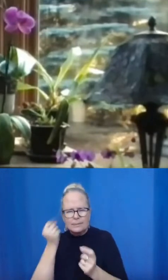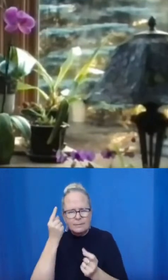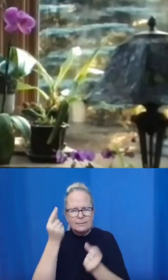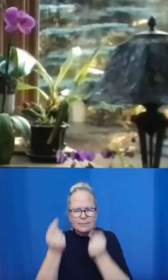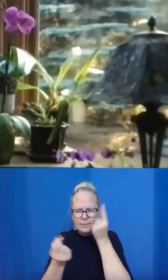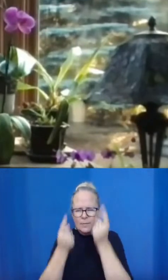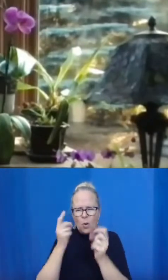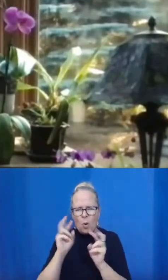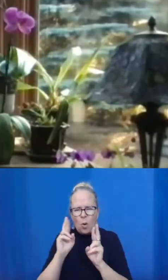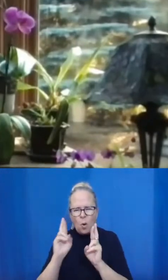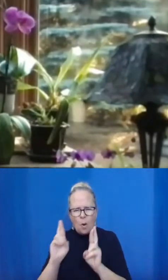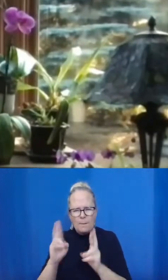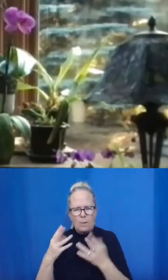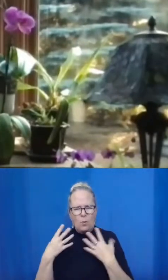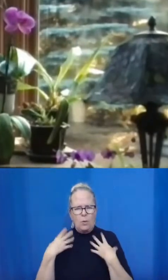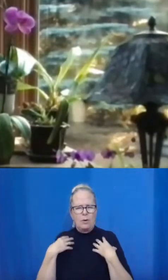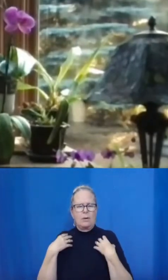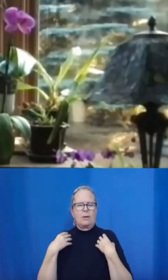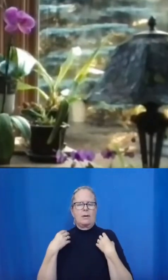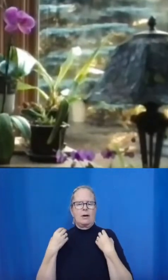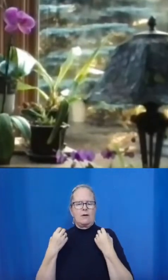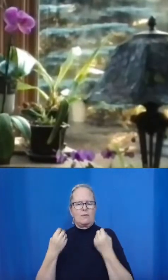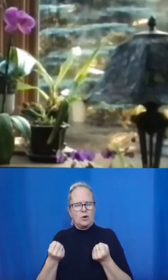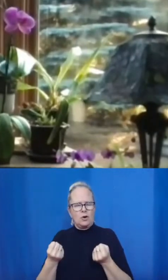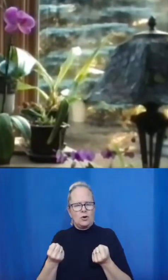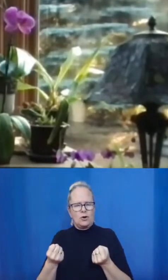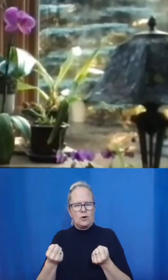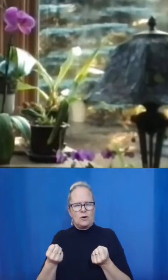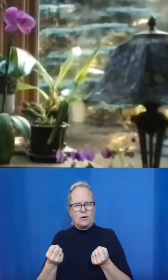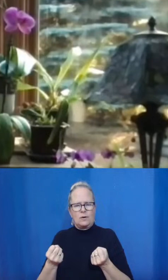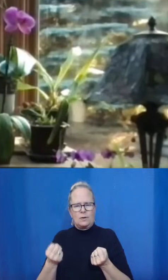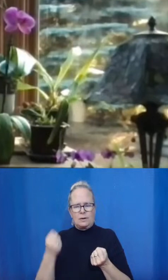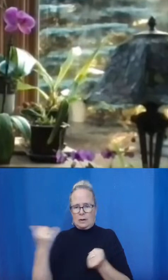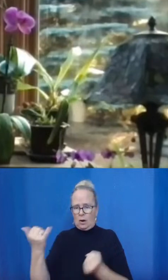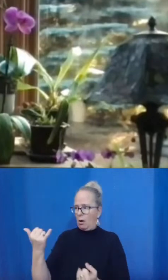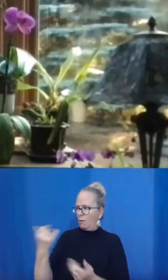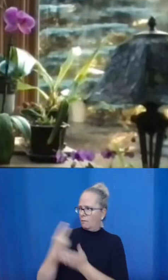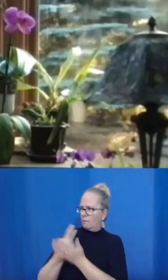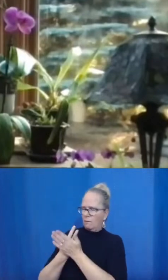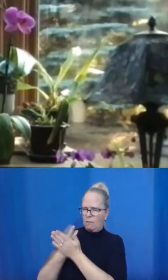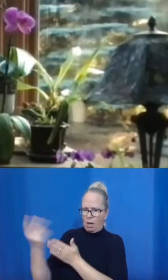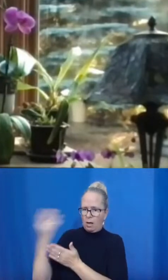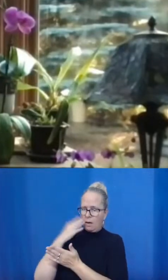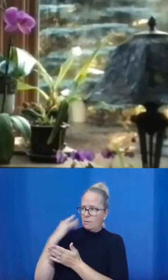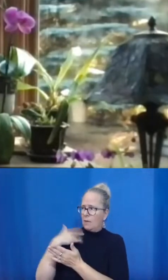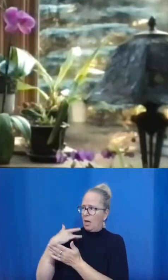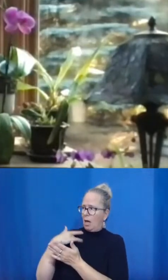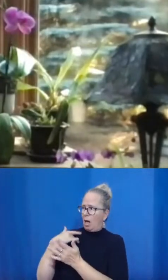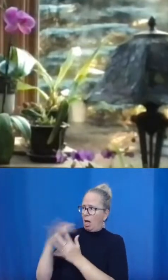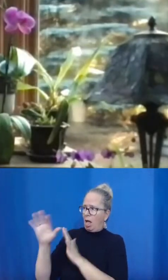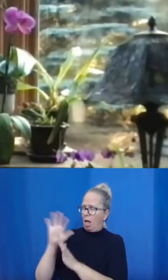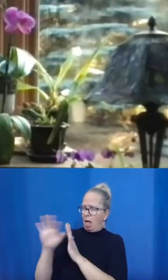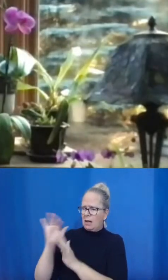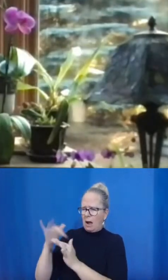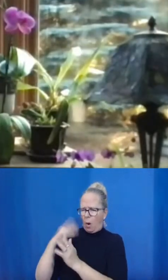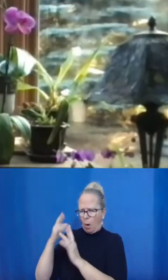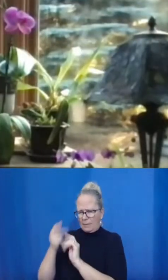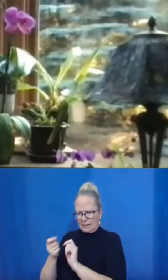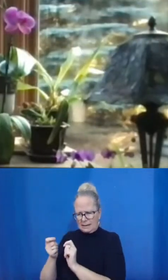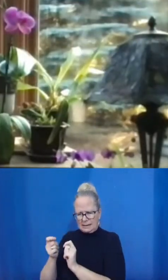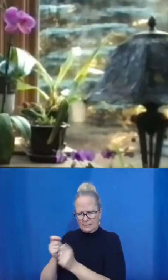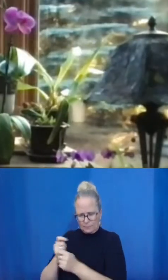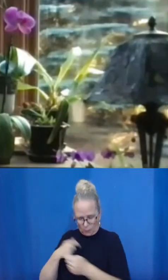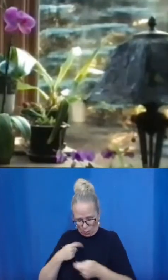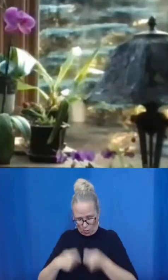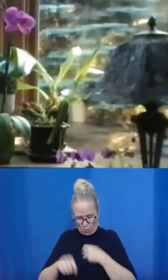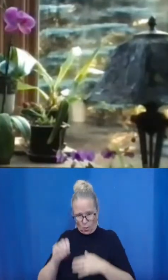that transplants bring to people, because this therapy is very successful at restoring lifelong quality of life and